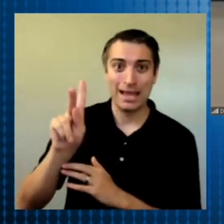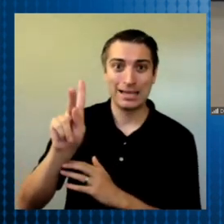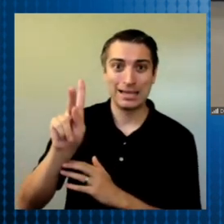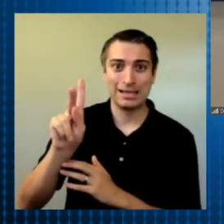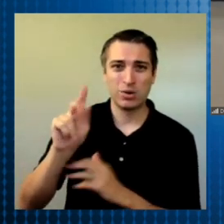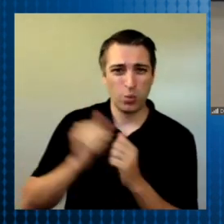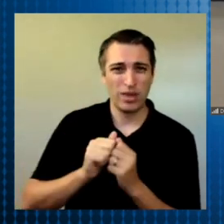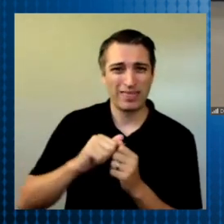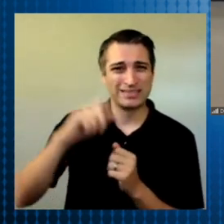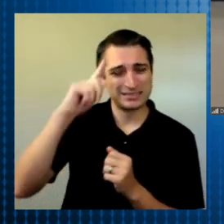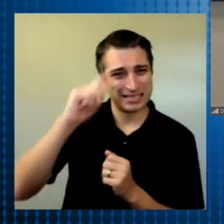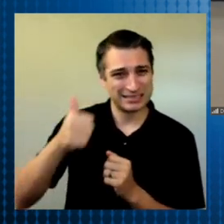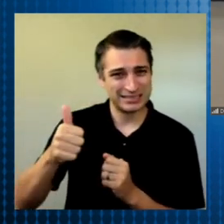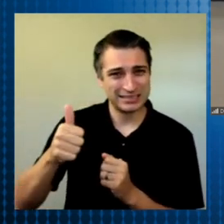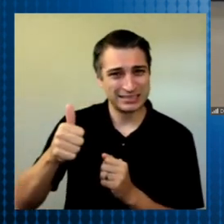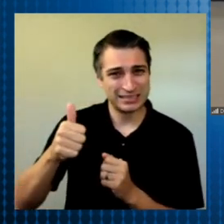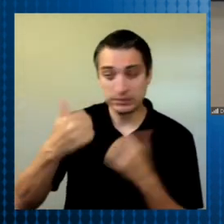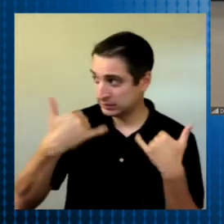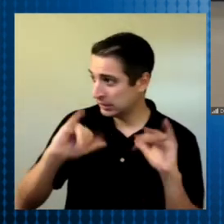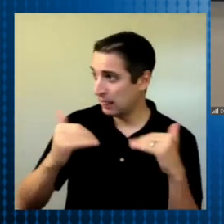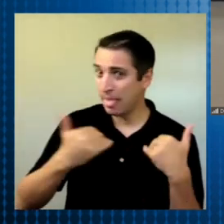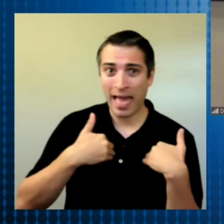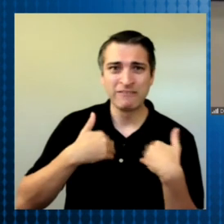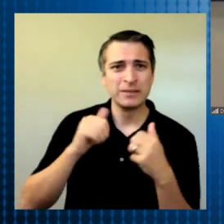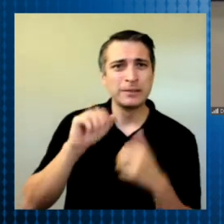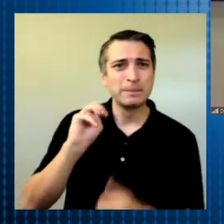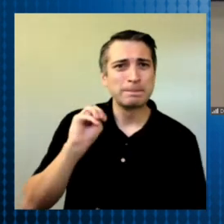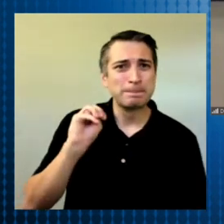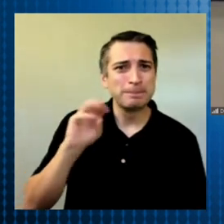she do it? And when I read about black men who became